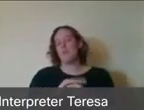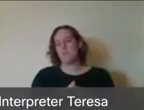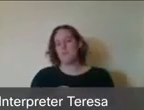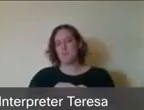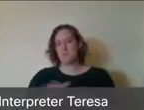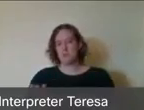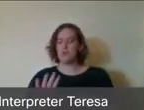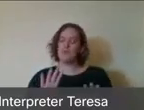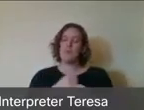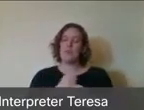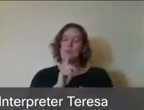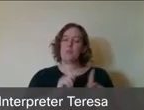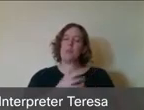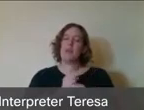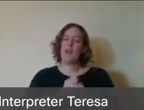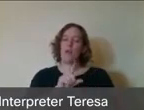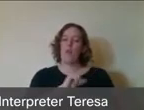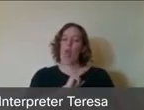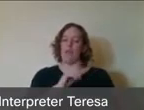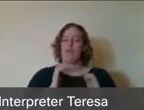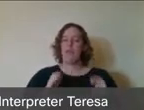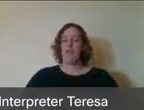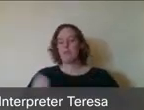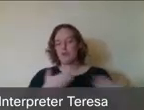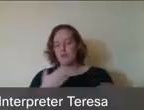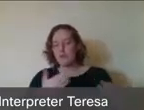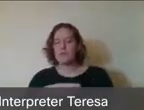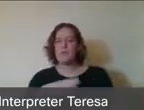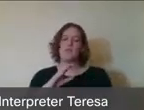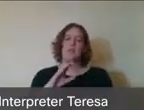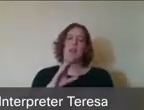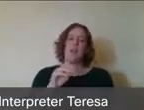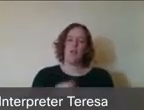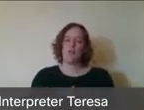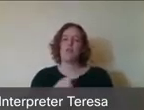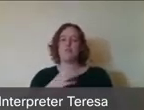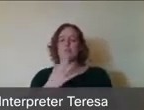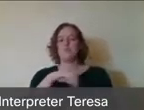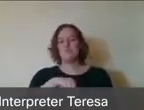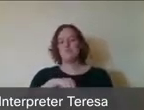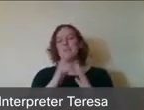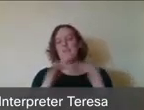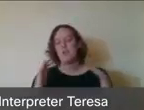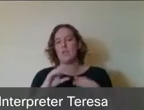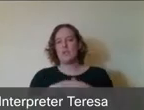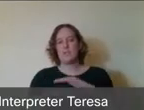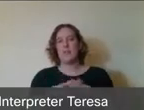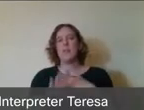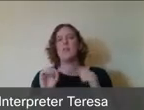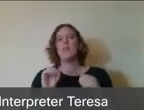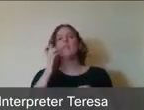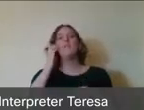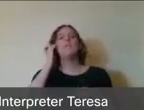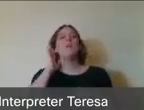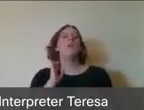customer service and advocacy while ensuring inclusion and accessibility. I contributed in the following ways. I